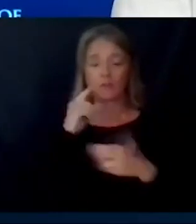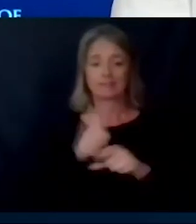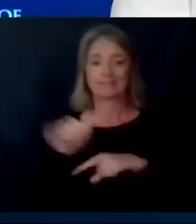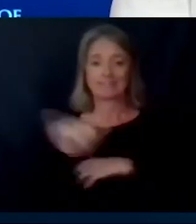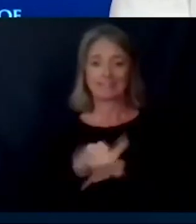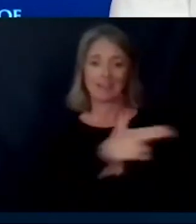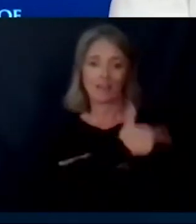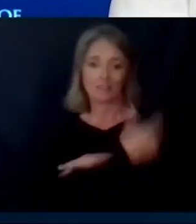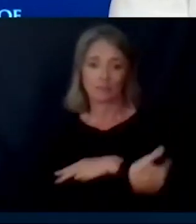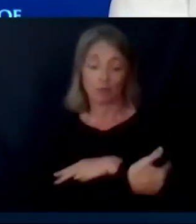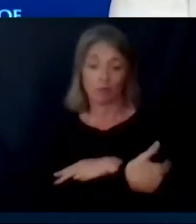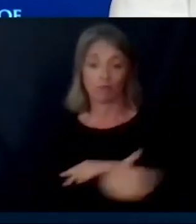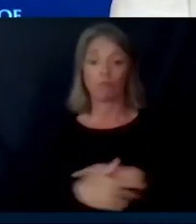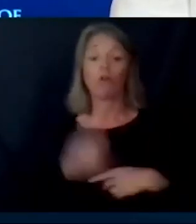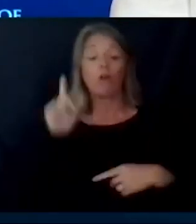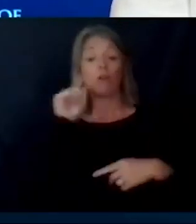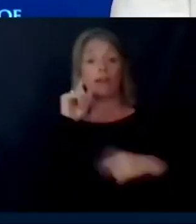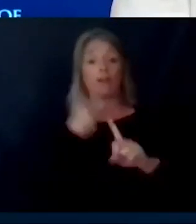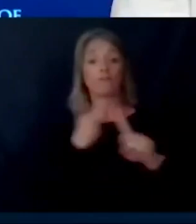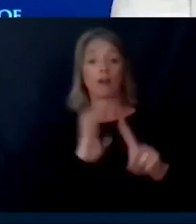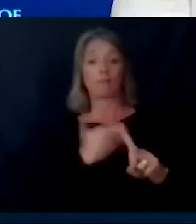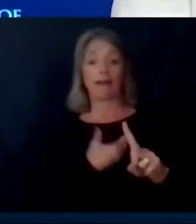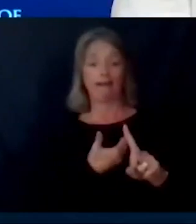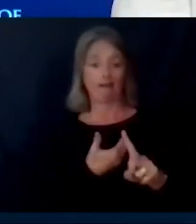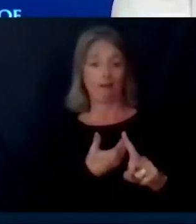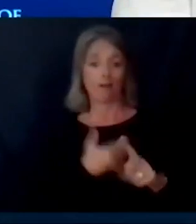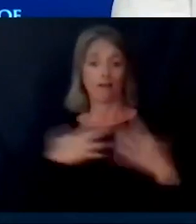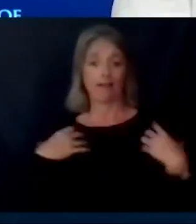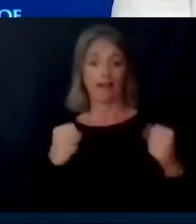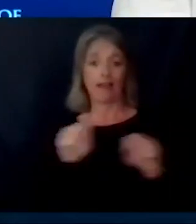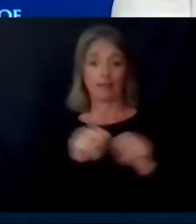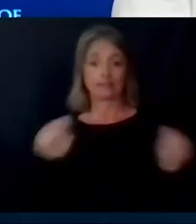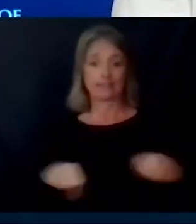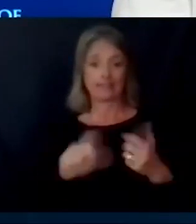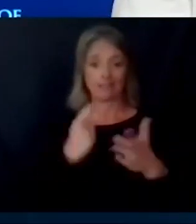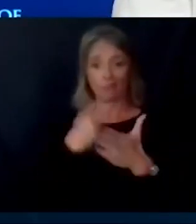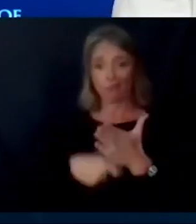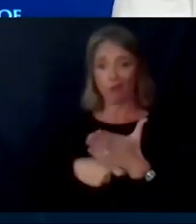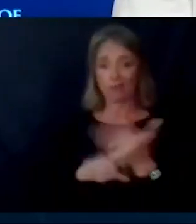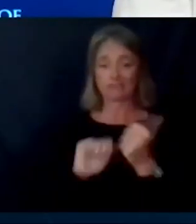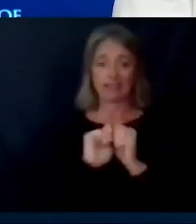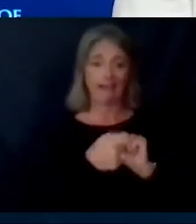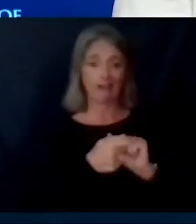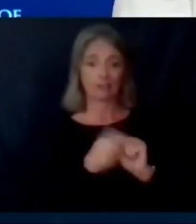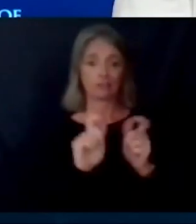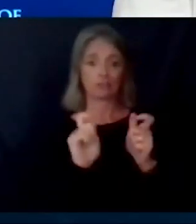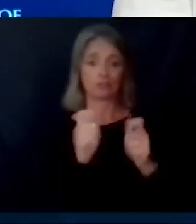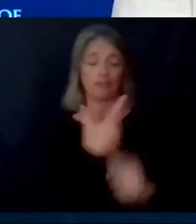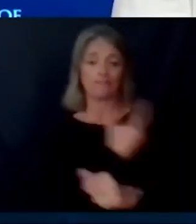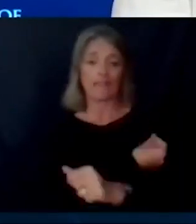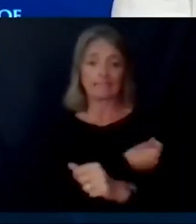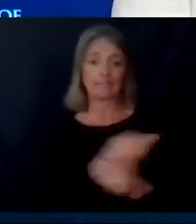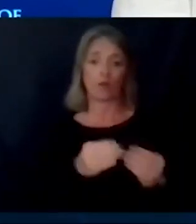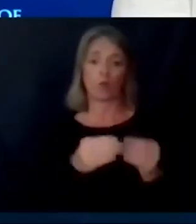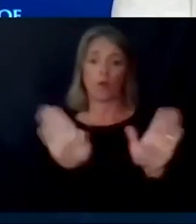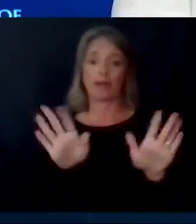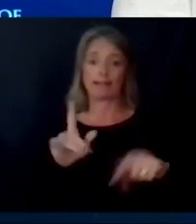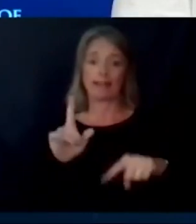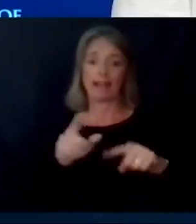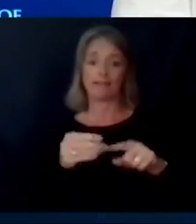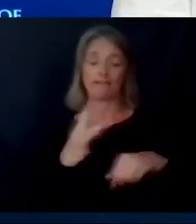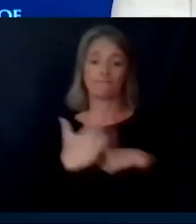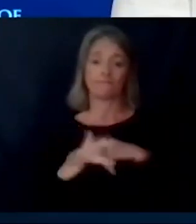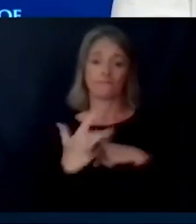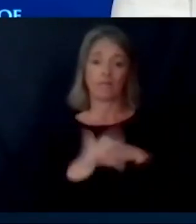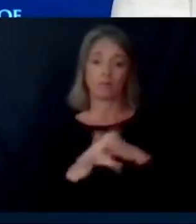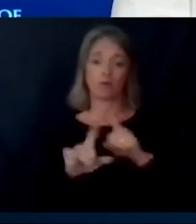health system about the cost of COVID-19 care and how that might change now that the vaccines are widely available, and of course with the Pfizer